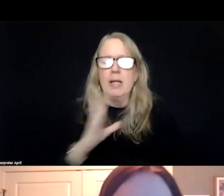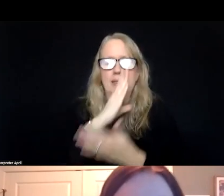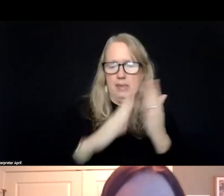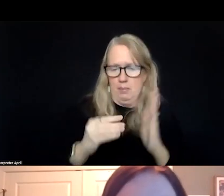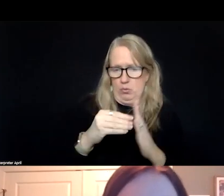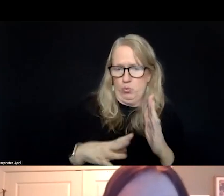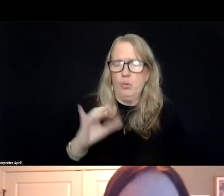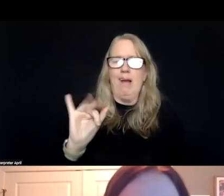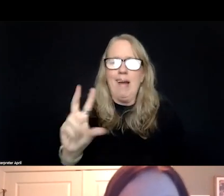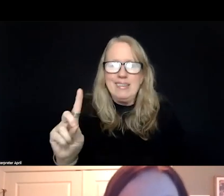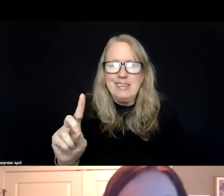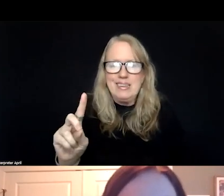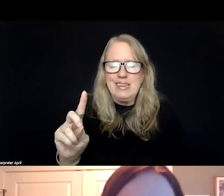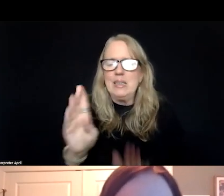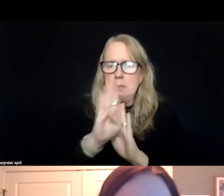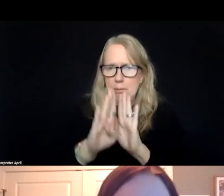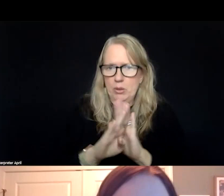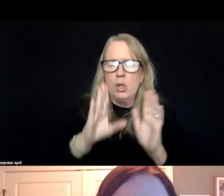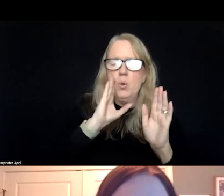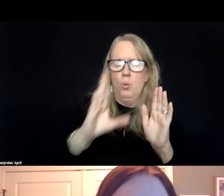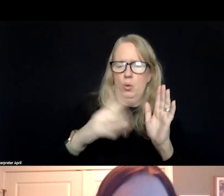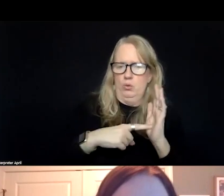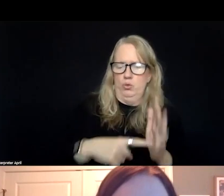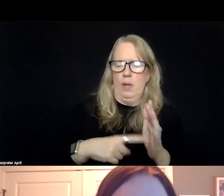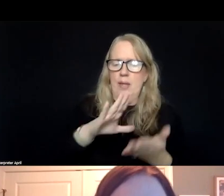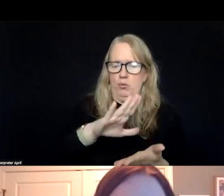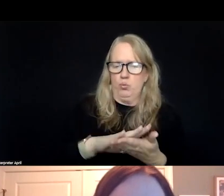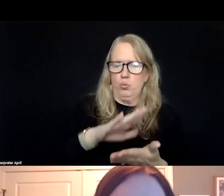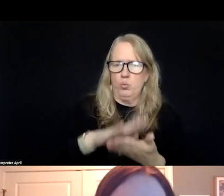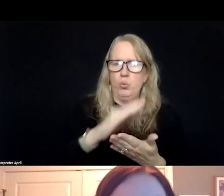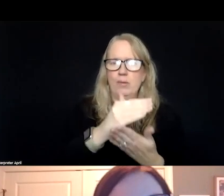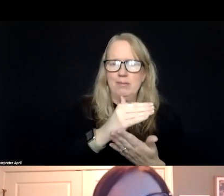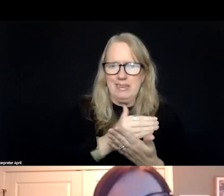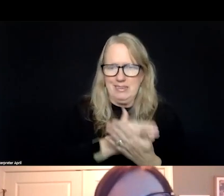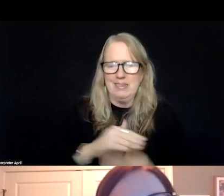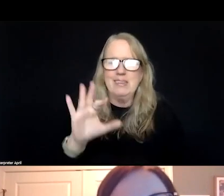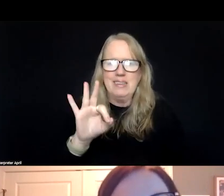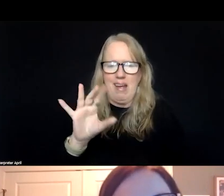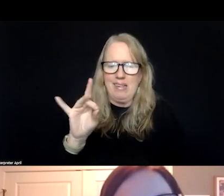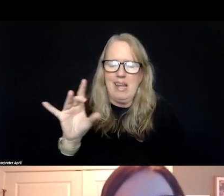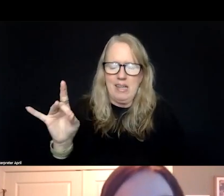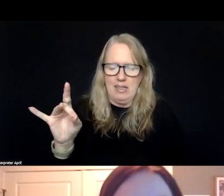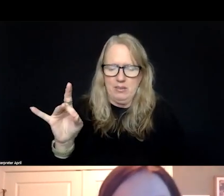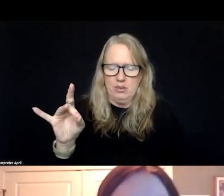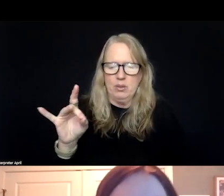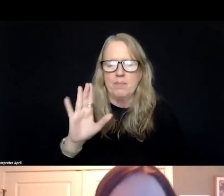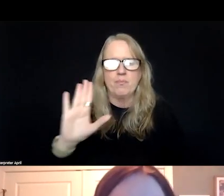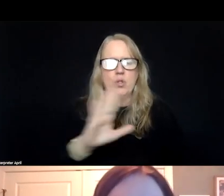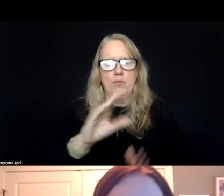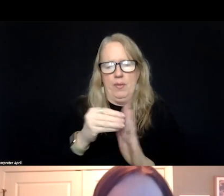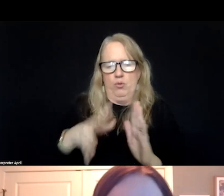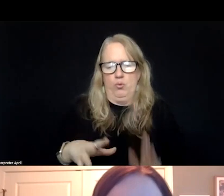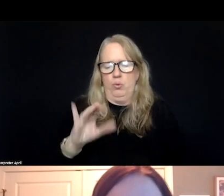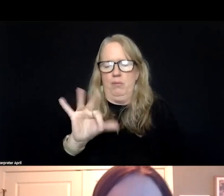ID bills, which would require that schools list 988 on their student